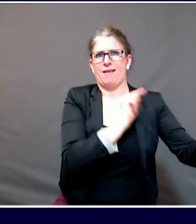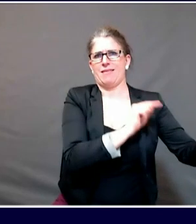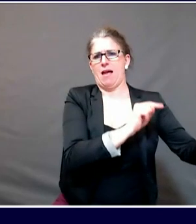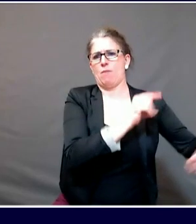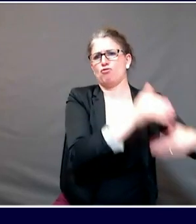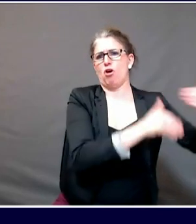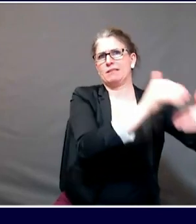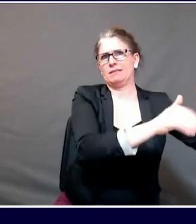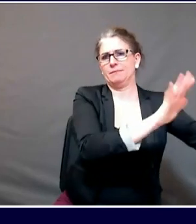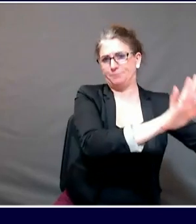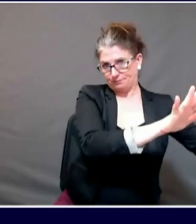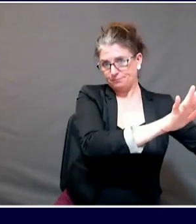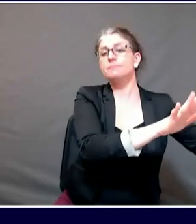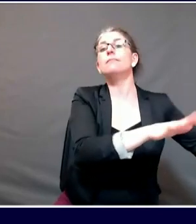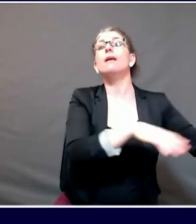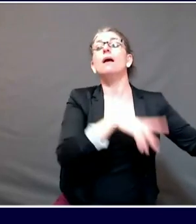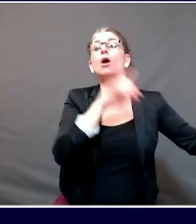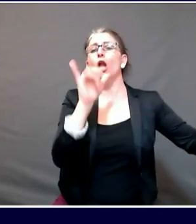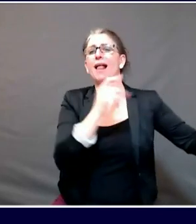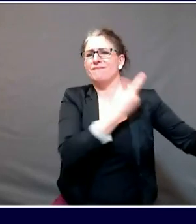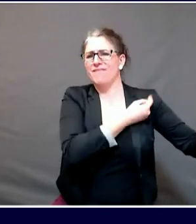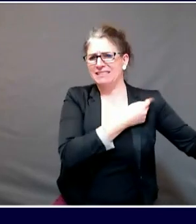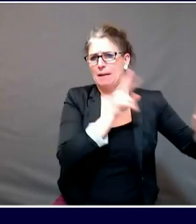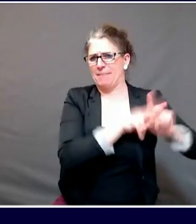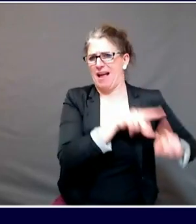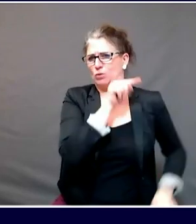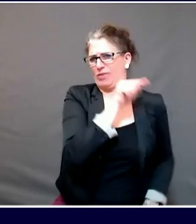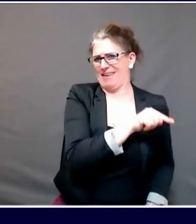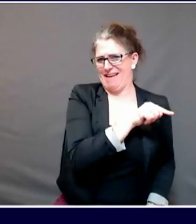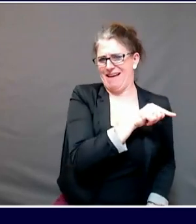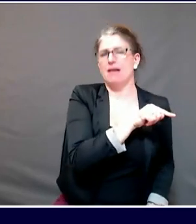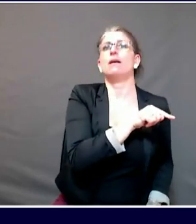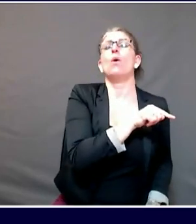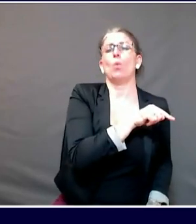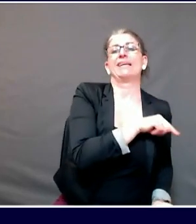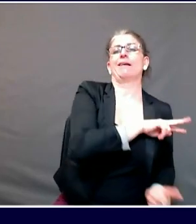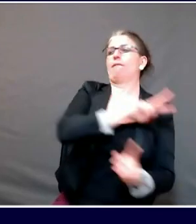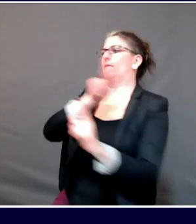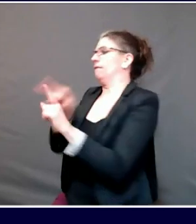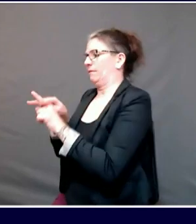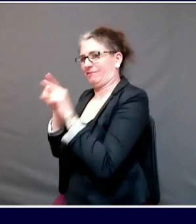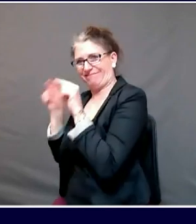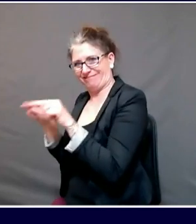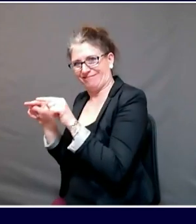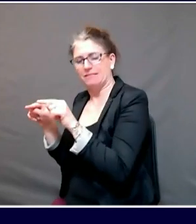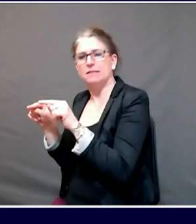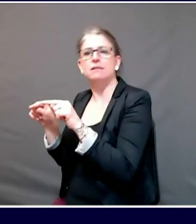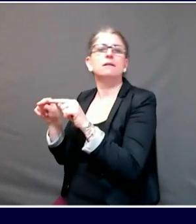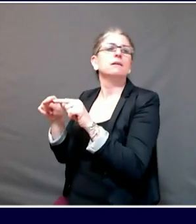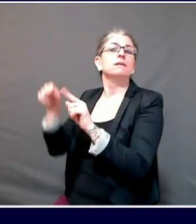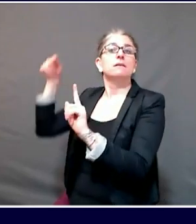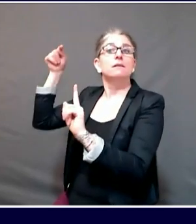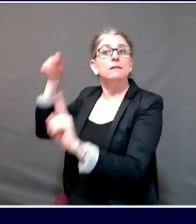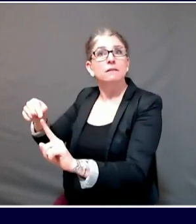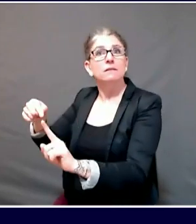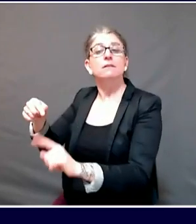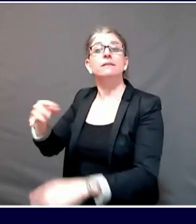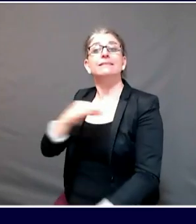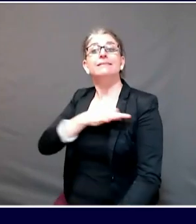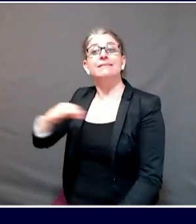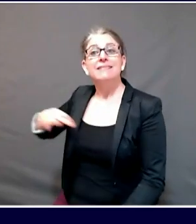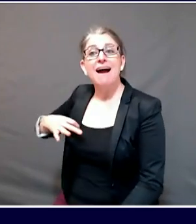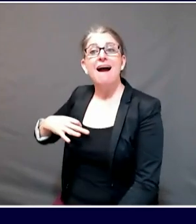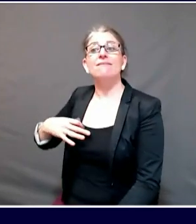unfortunately still happen, and that's a difficult reality. But even with a highly effective vaccine and high vaccine coverage